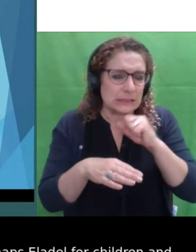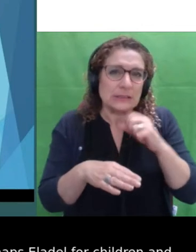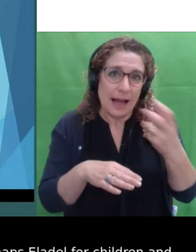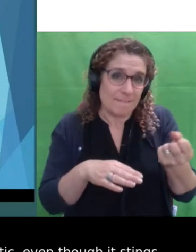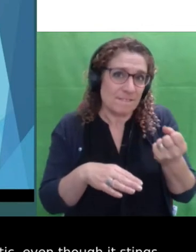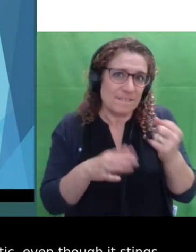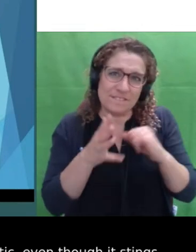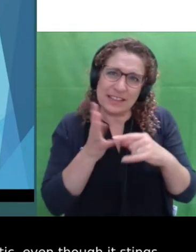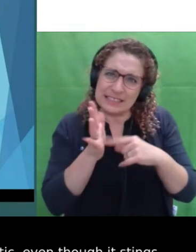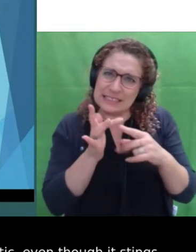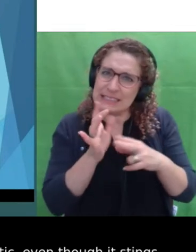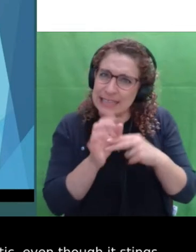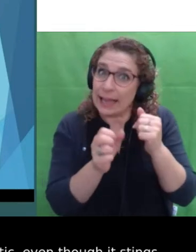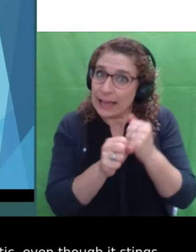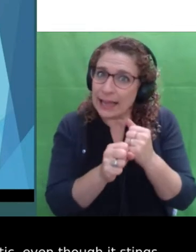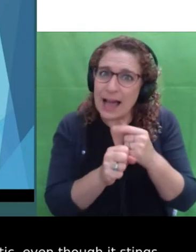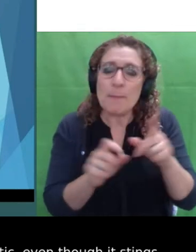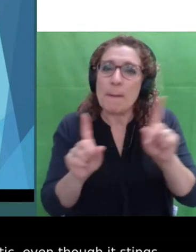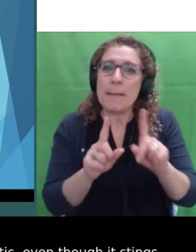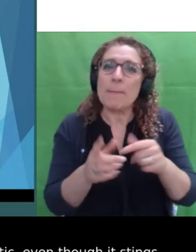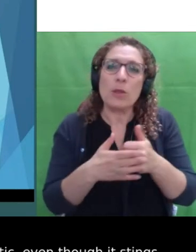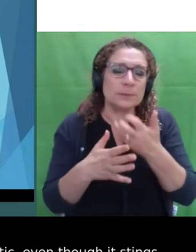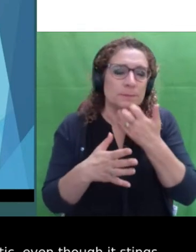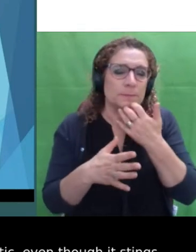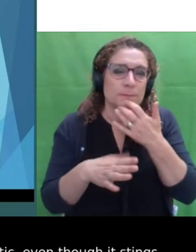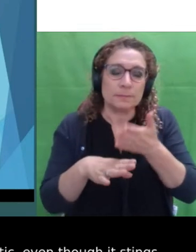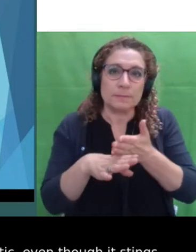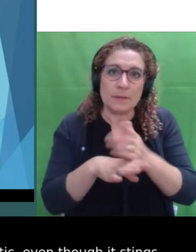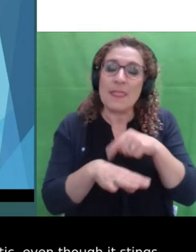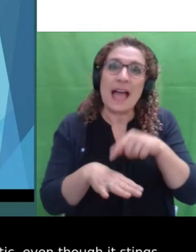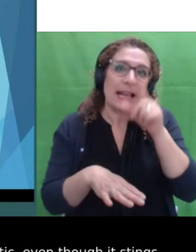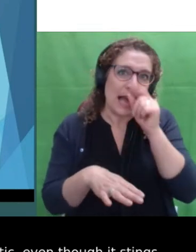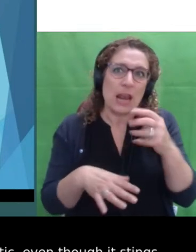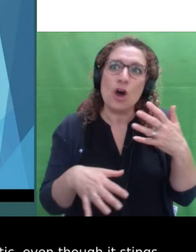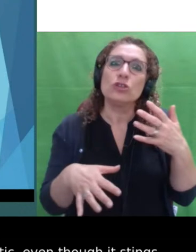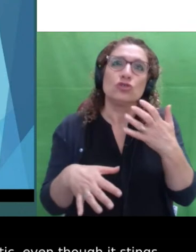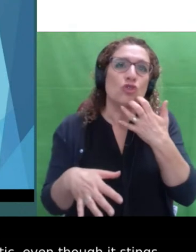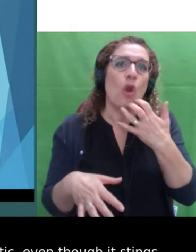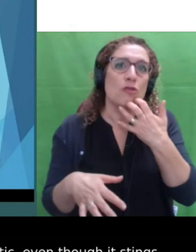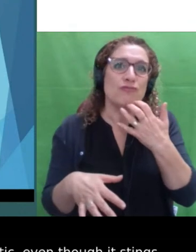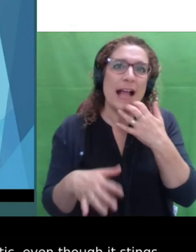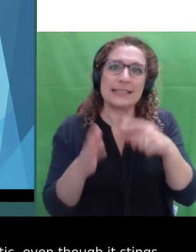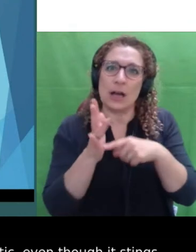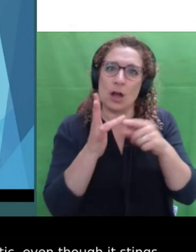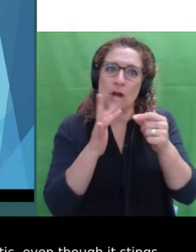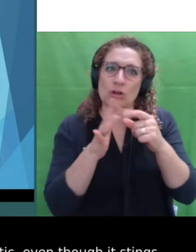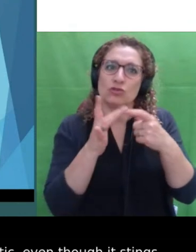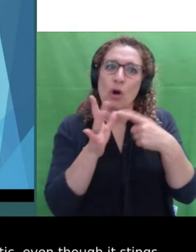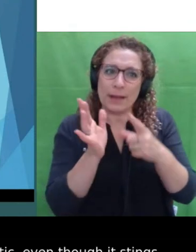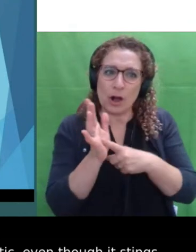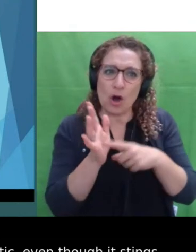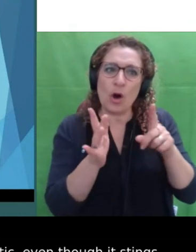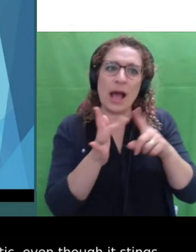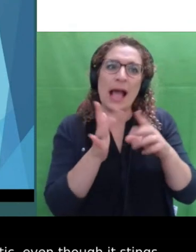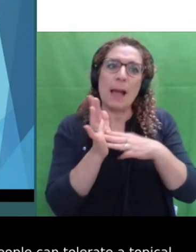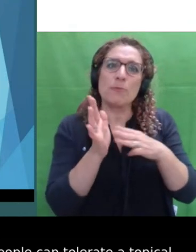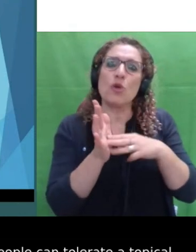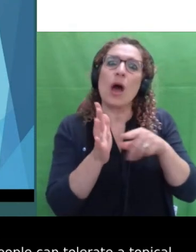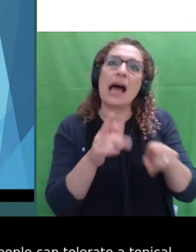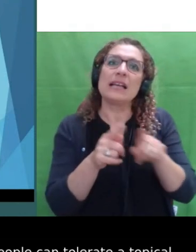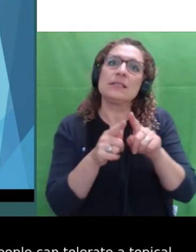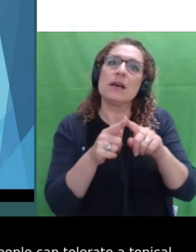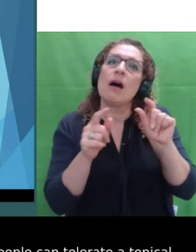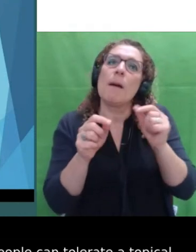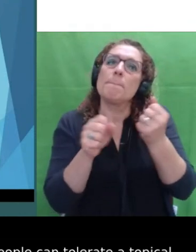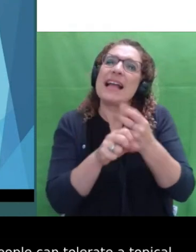you know people often work through that and most people can tolerate a topical immunomodulator as a maintenance so you can use that twice